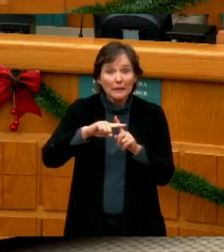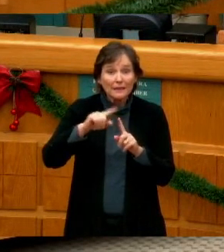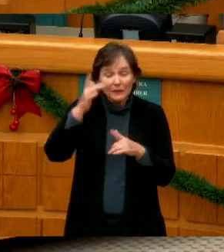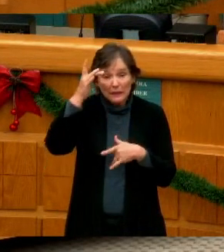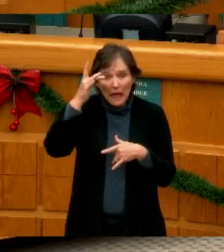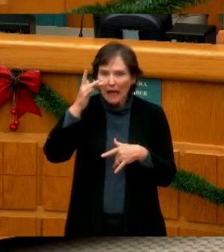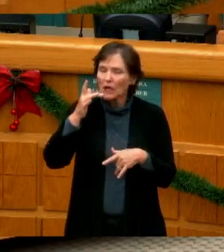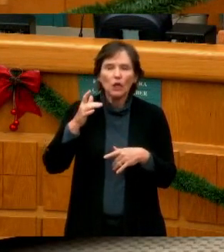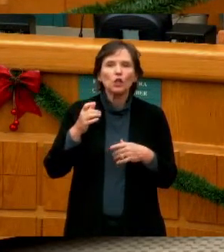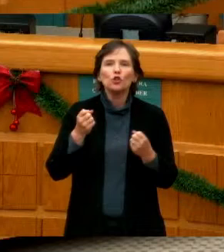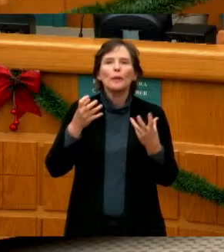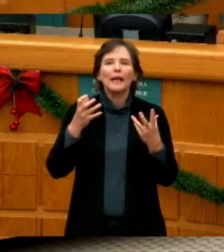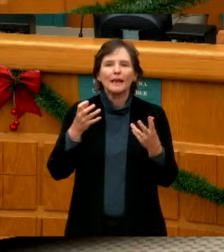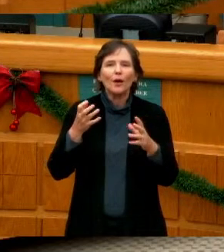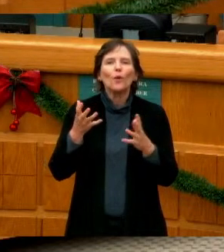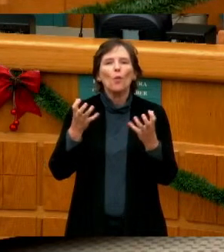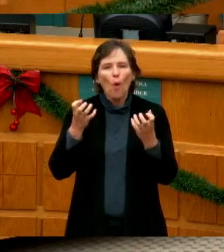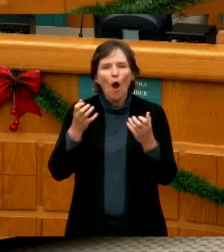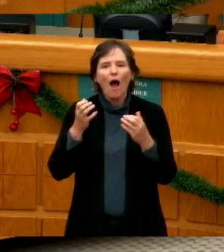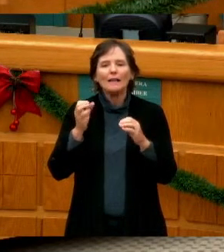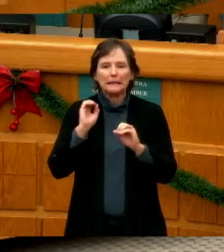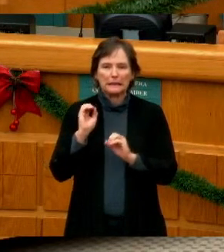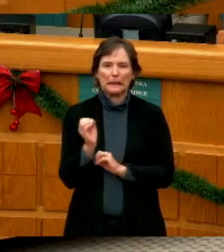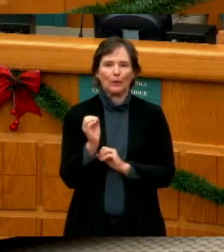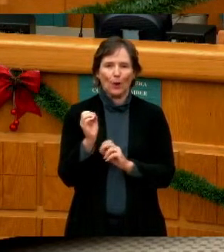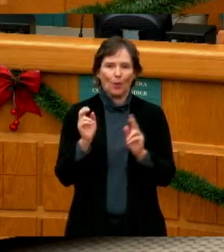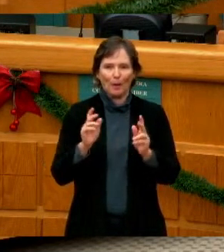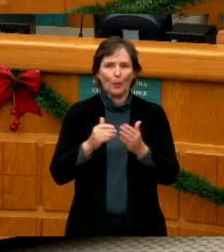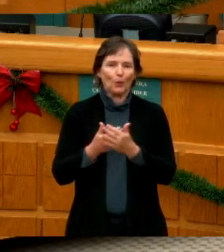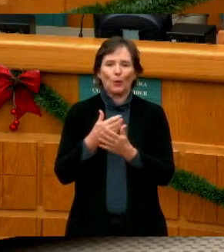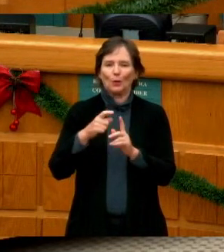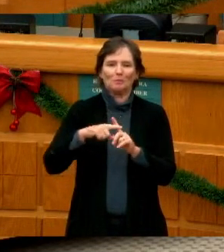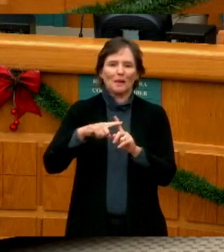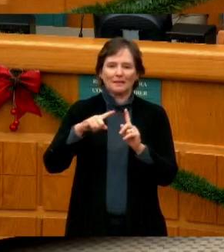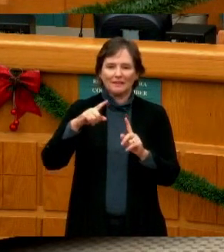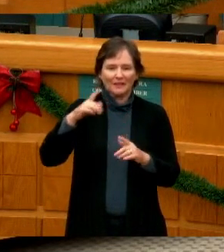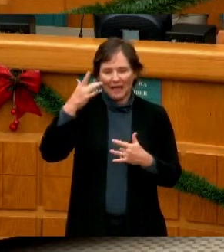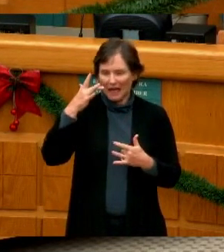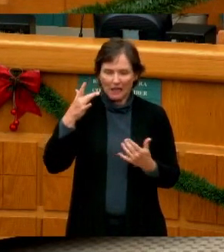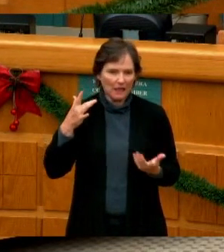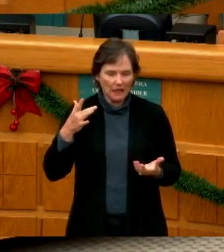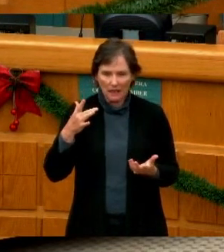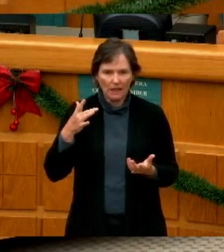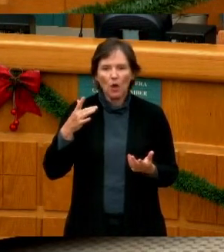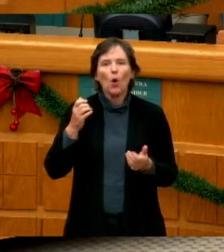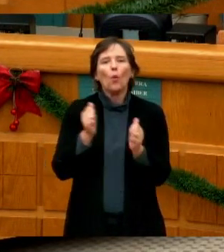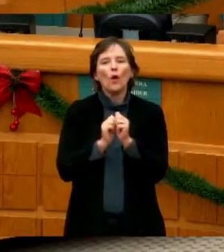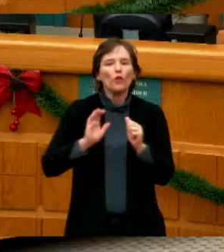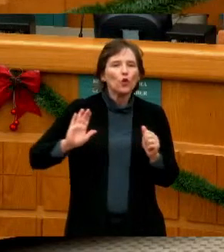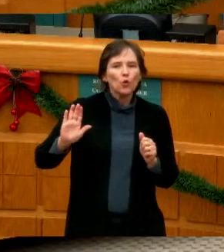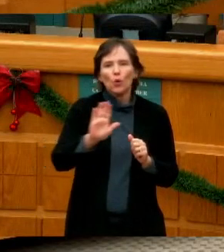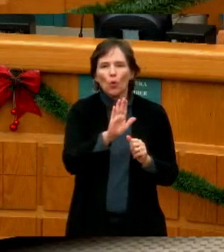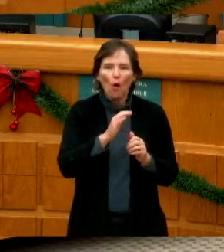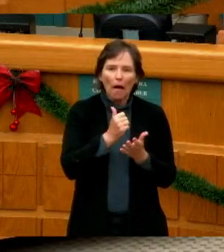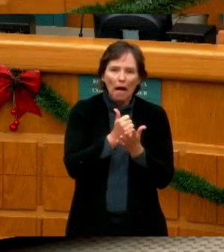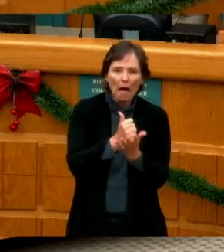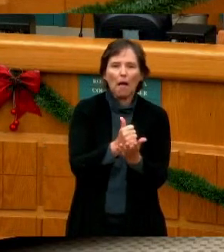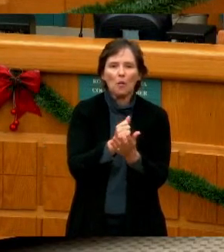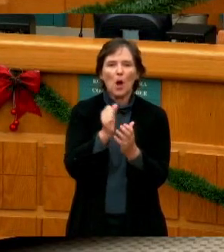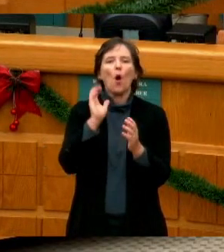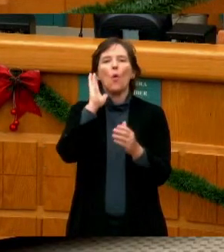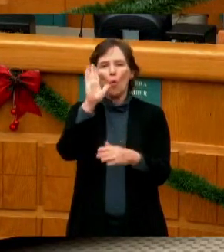many. Our goal is to have 0, and so we need your help. And with your help, we're going to win this thing.